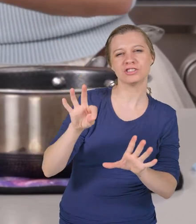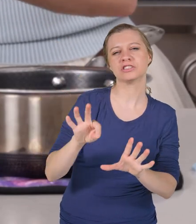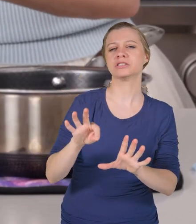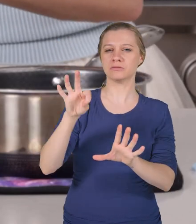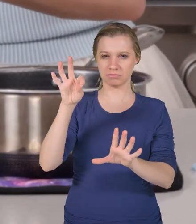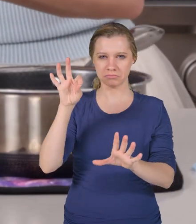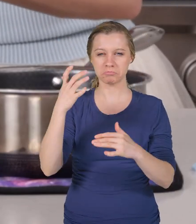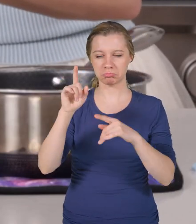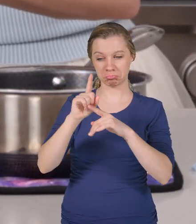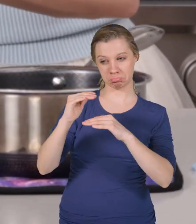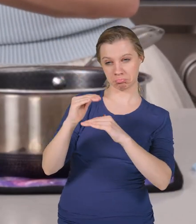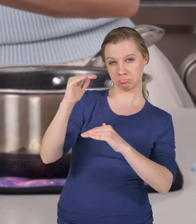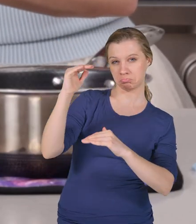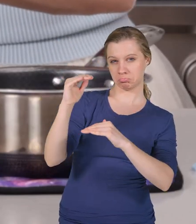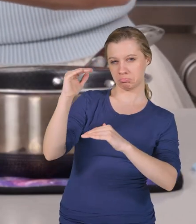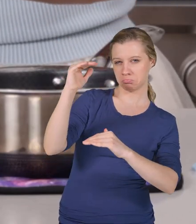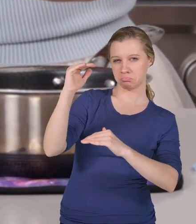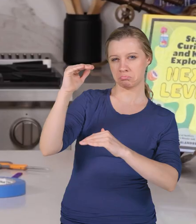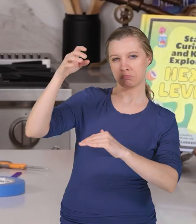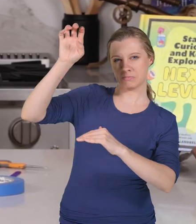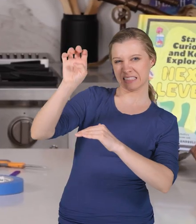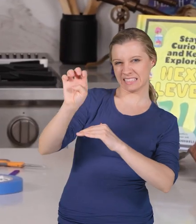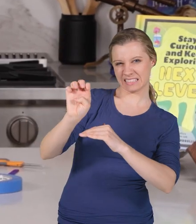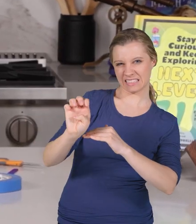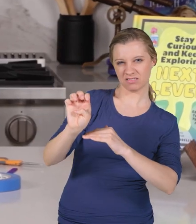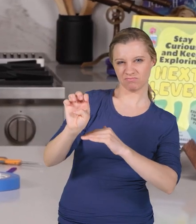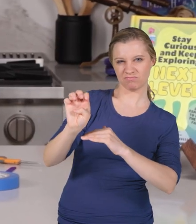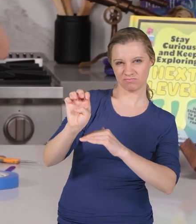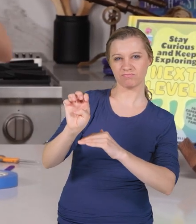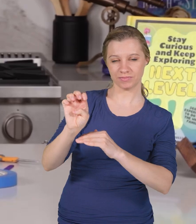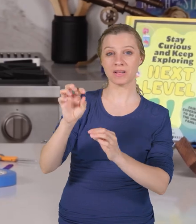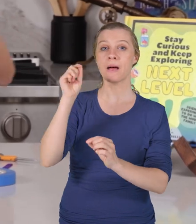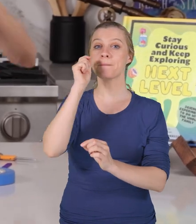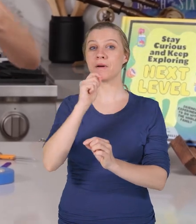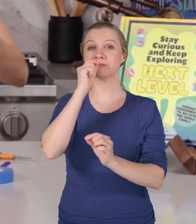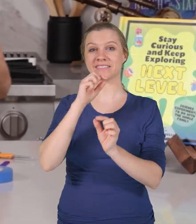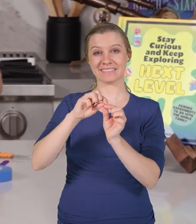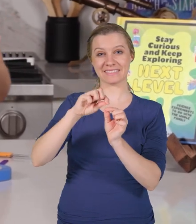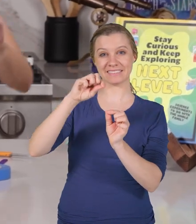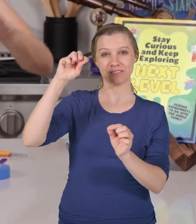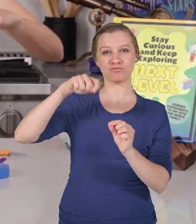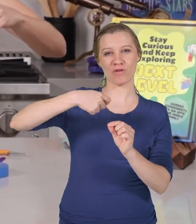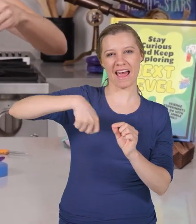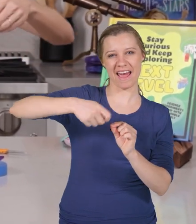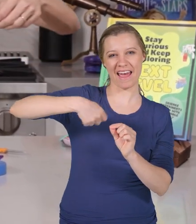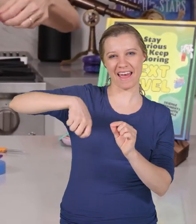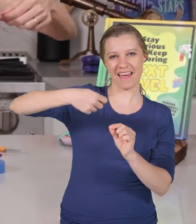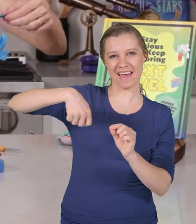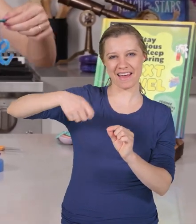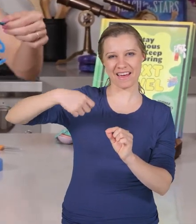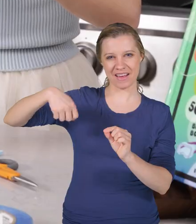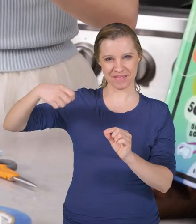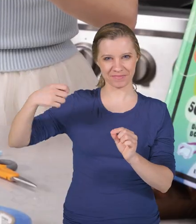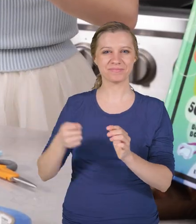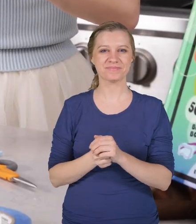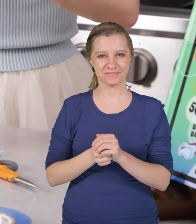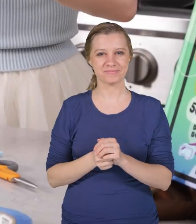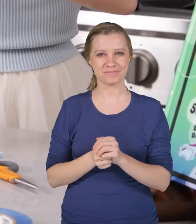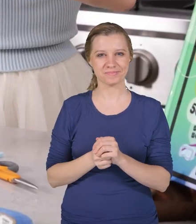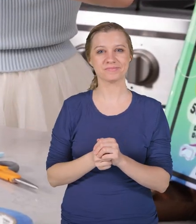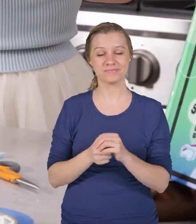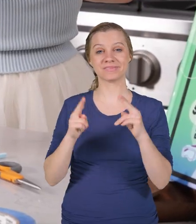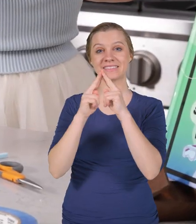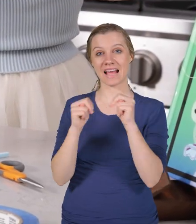want this to be maybe about this tall on our popsicle stick. I'm going to wrap my string around it and then use